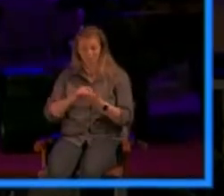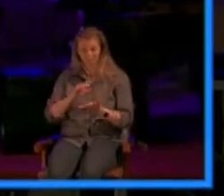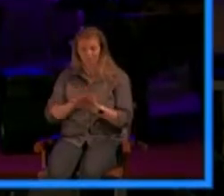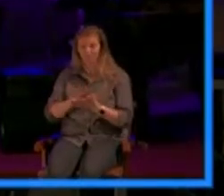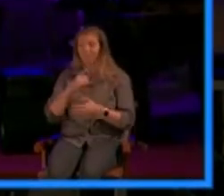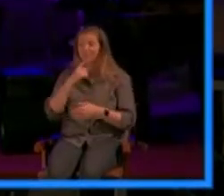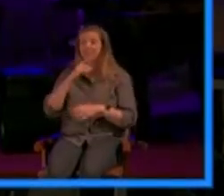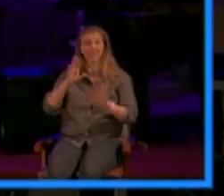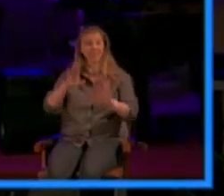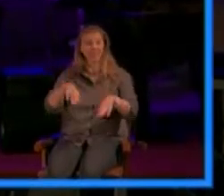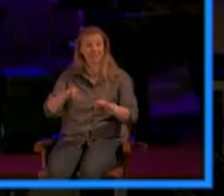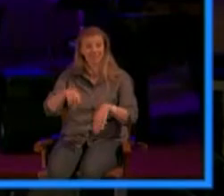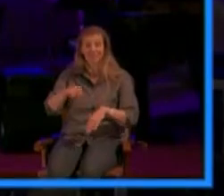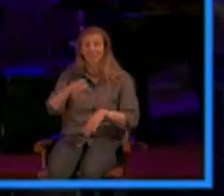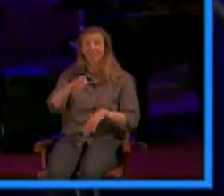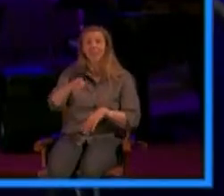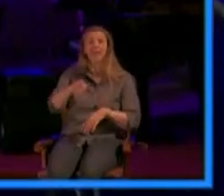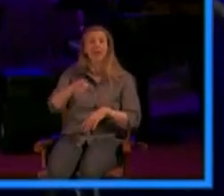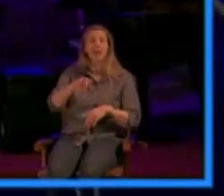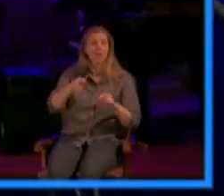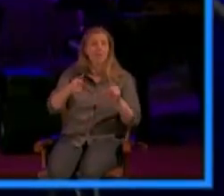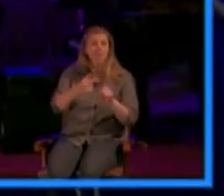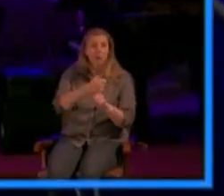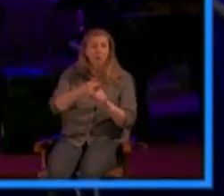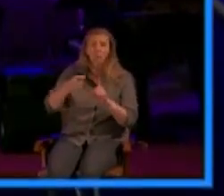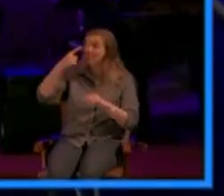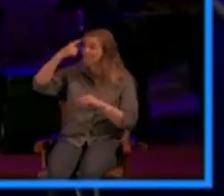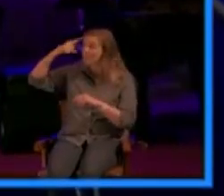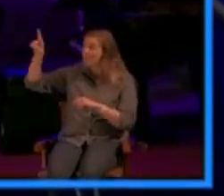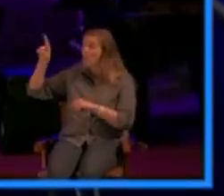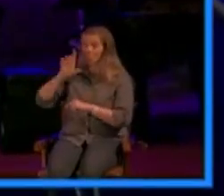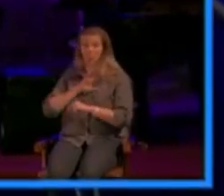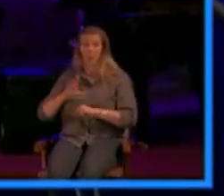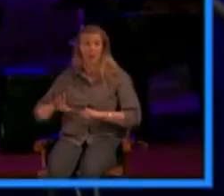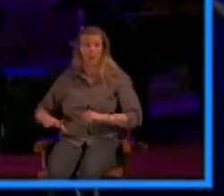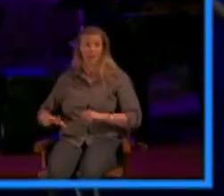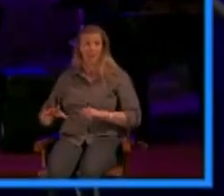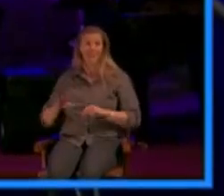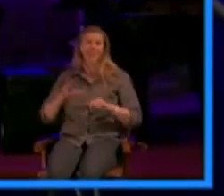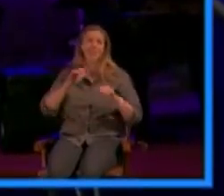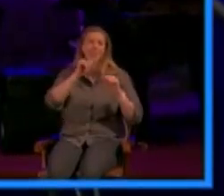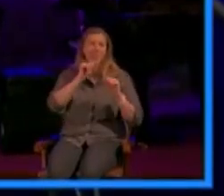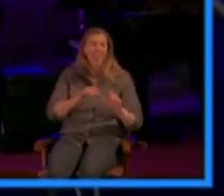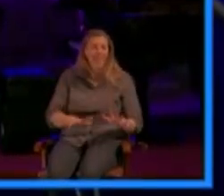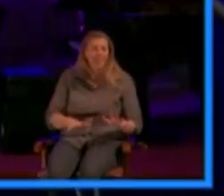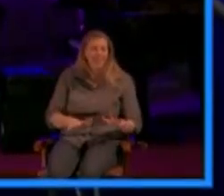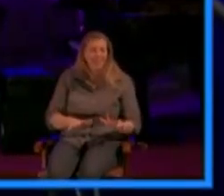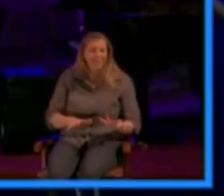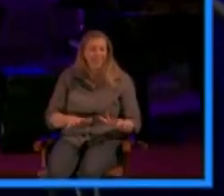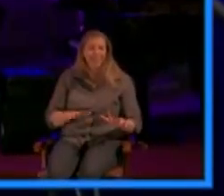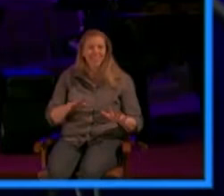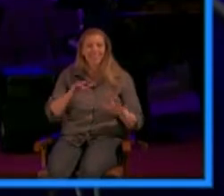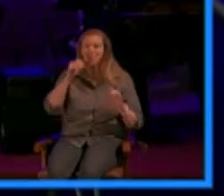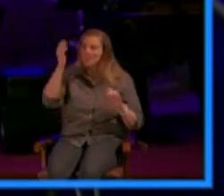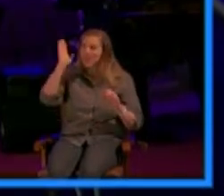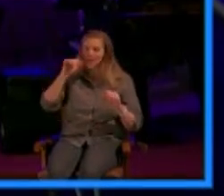the spirit of glory and of God's rest is upon you. Now, we normally would not